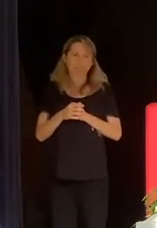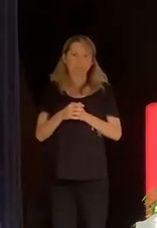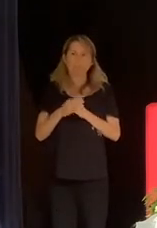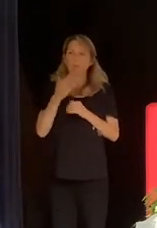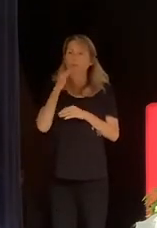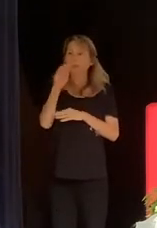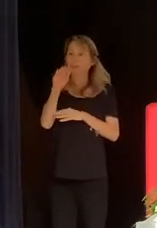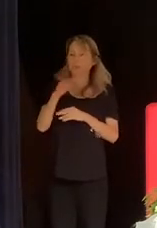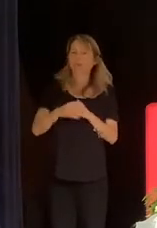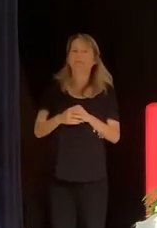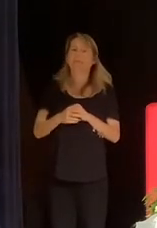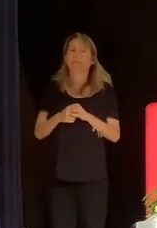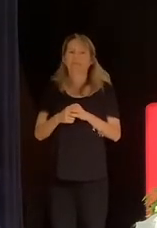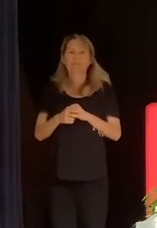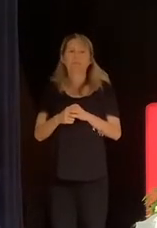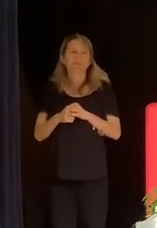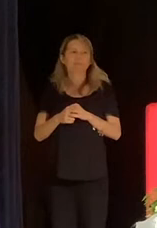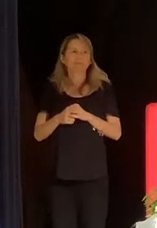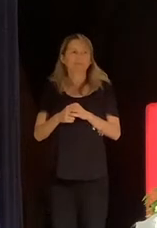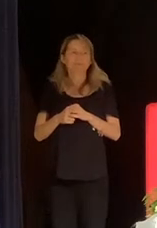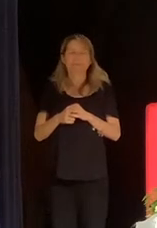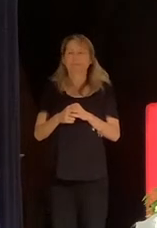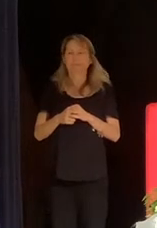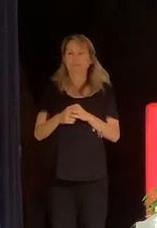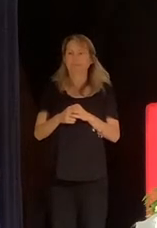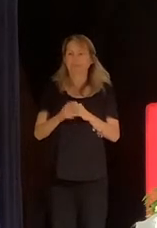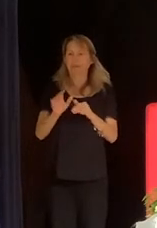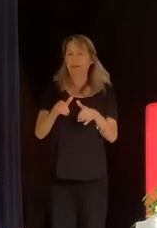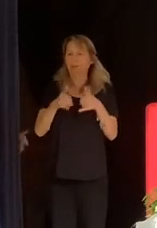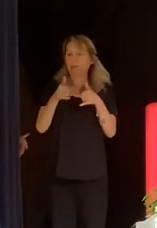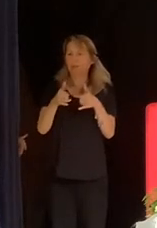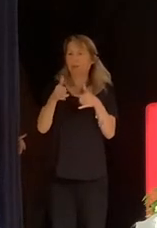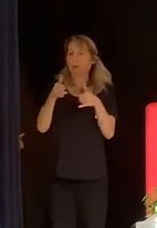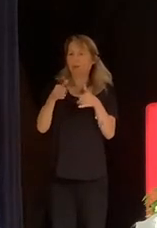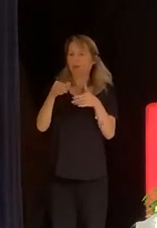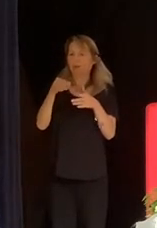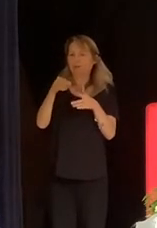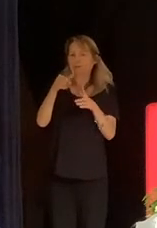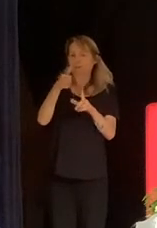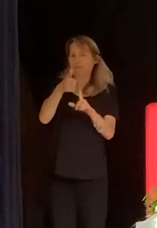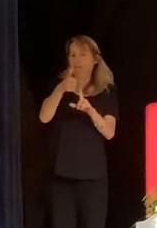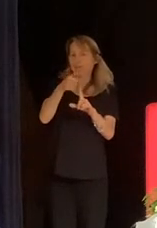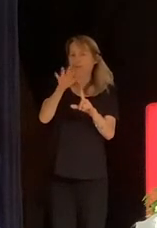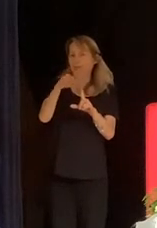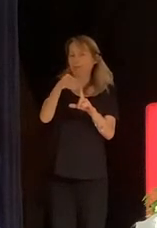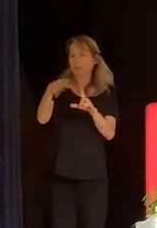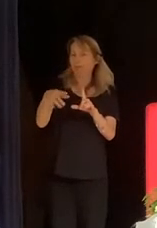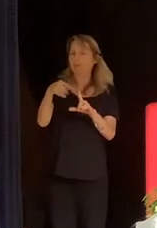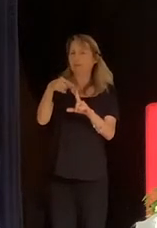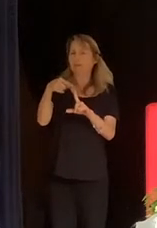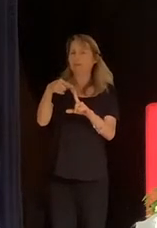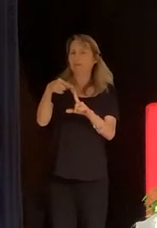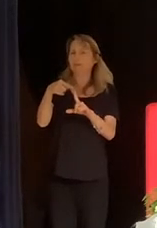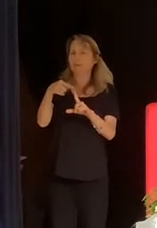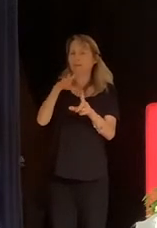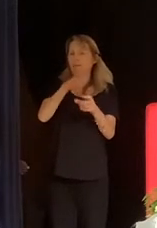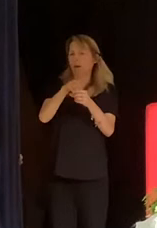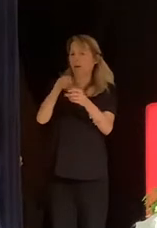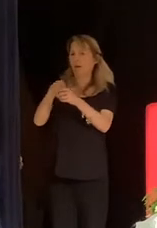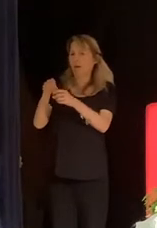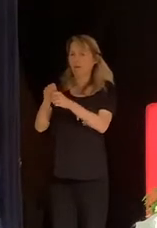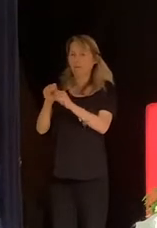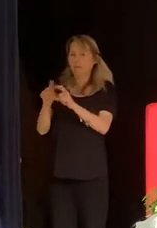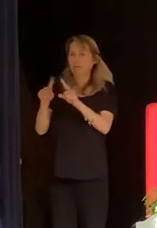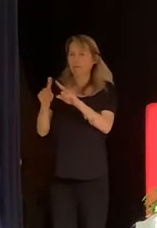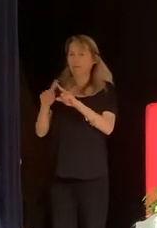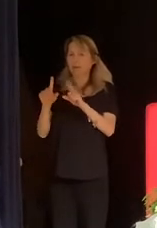Good evening. This award is presented to a student who through active participation in school activities, maintained